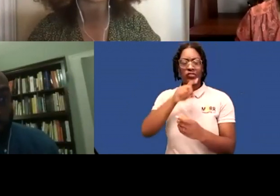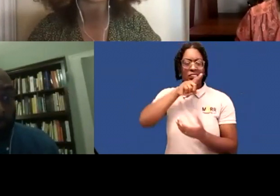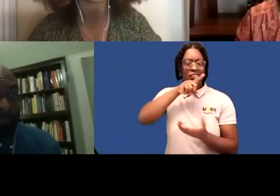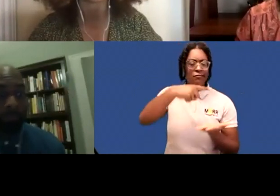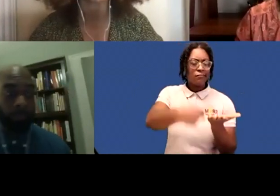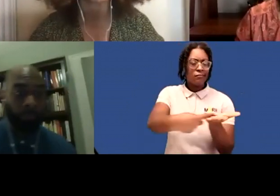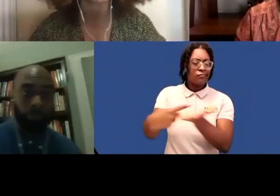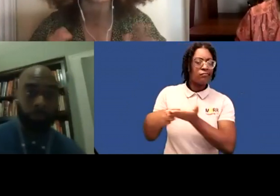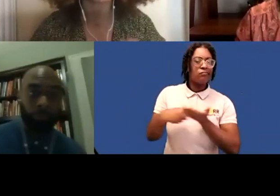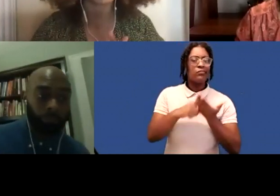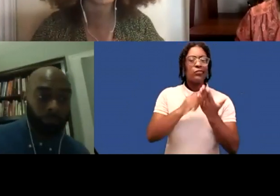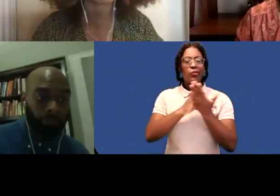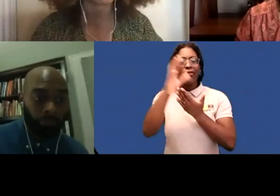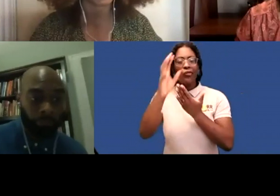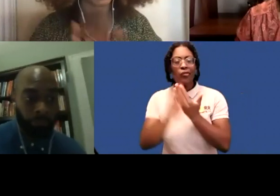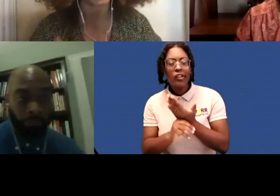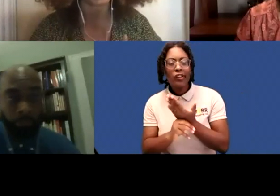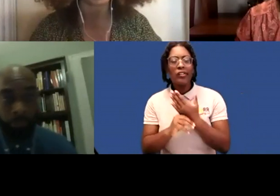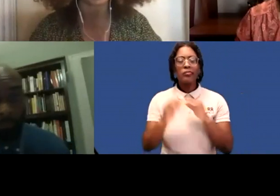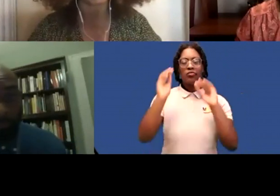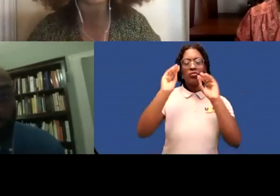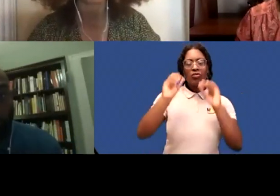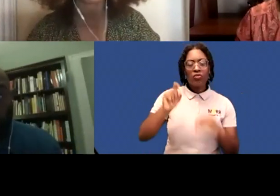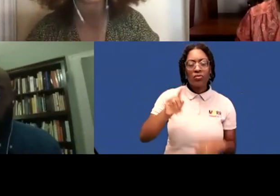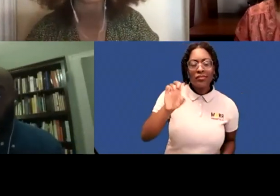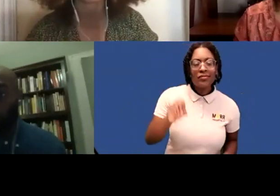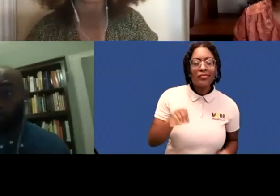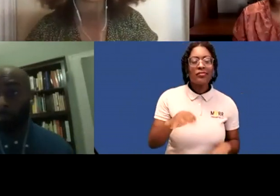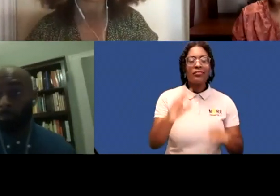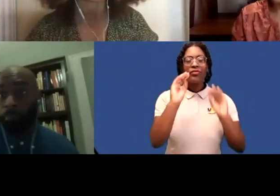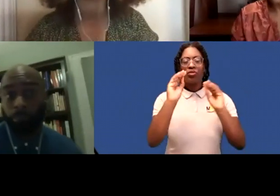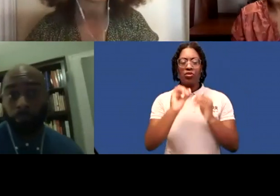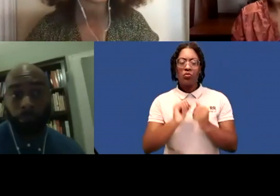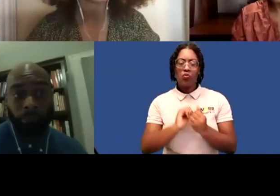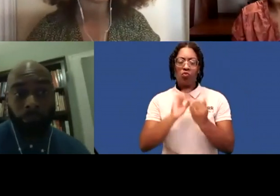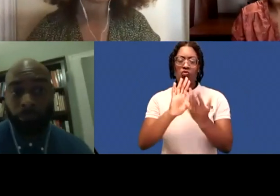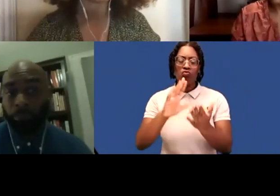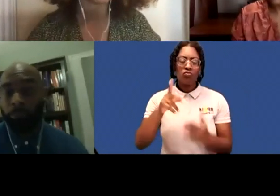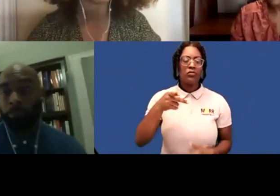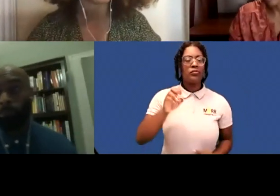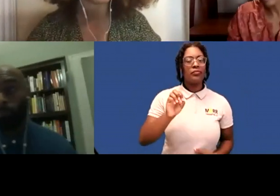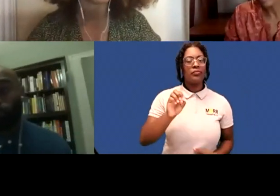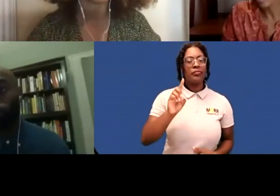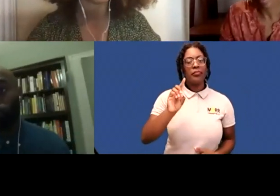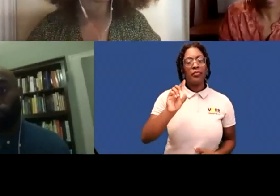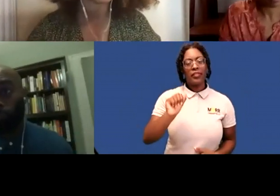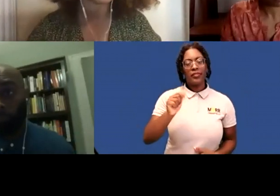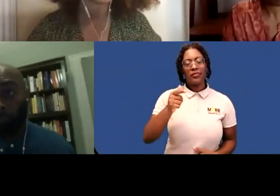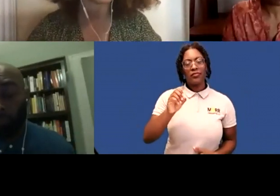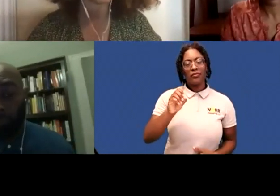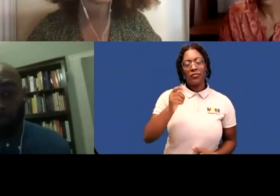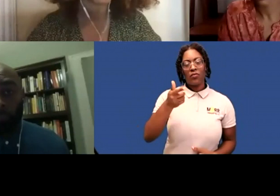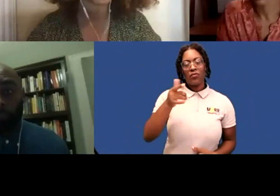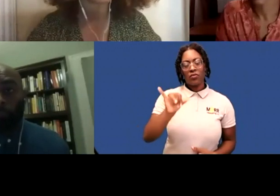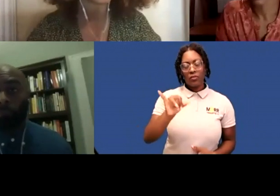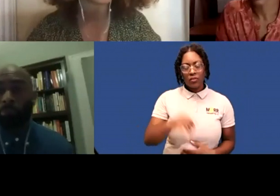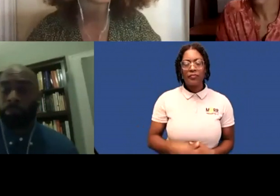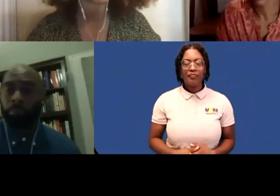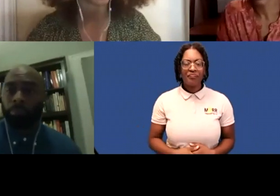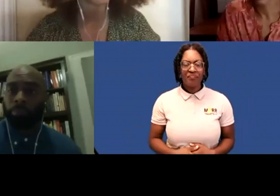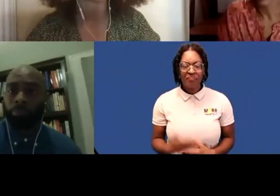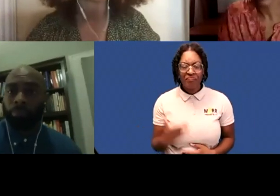for social justice? I see a question that came up in the Q&A very much relevant to